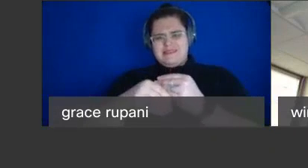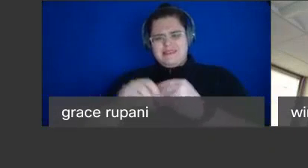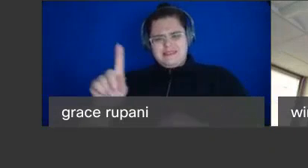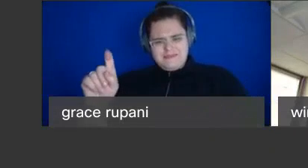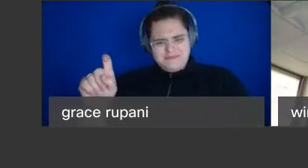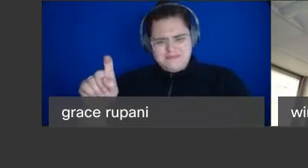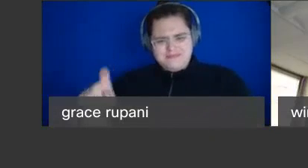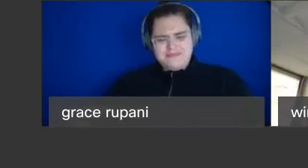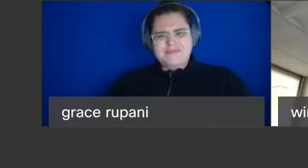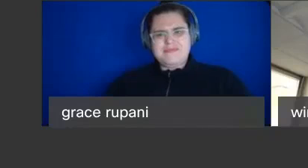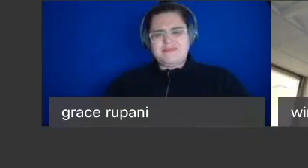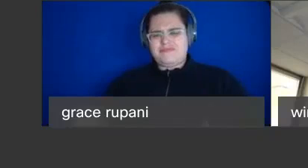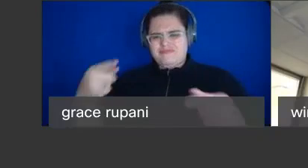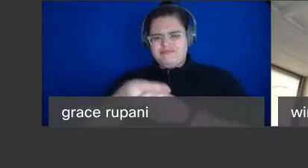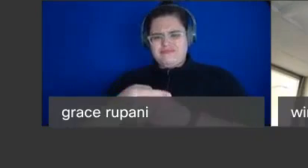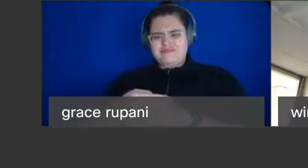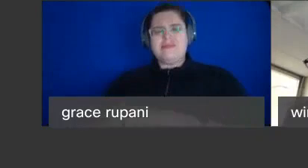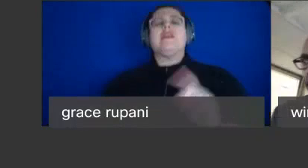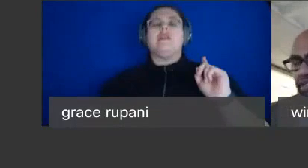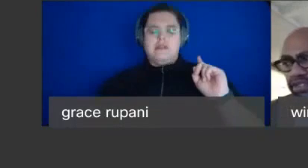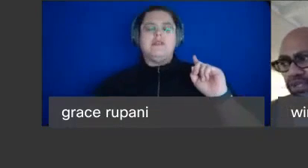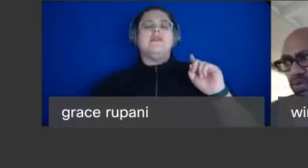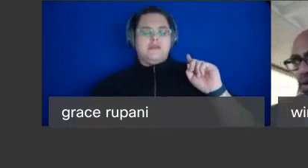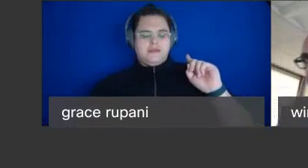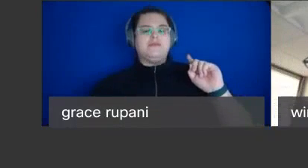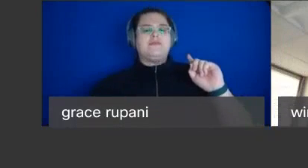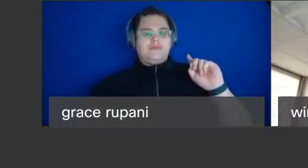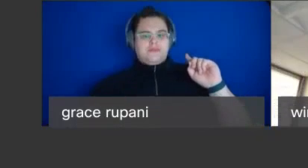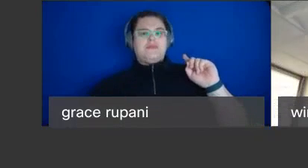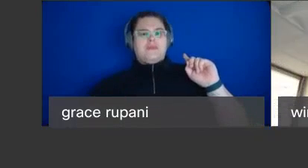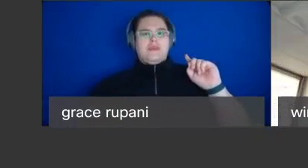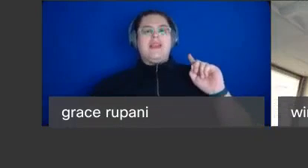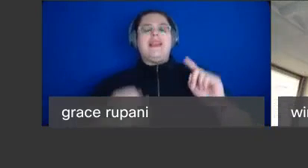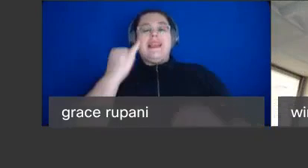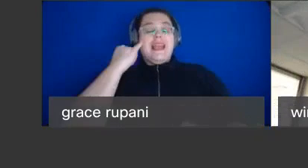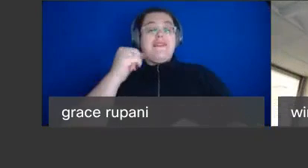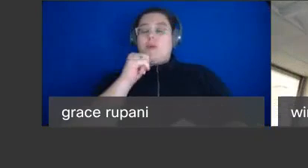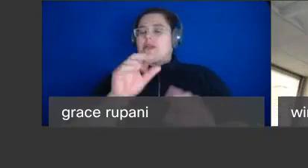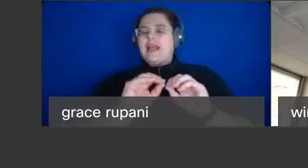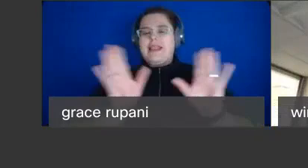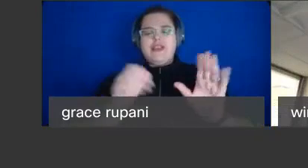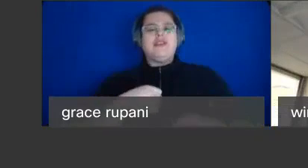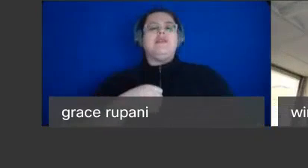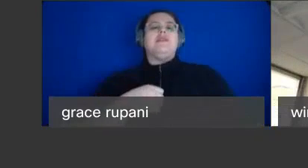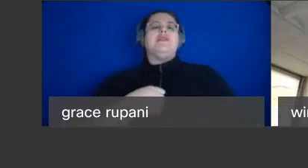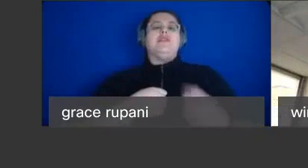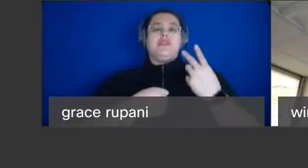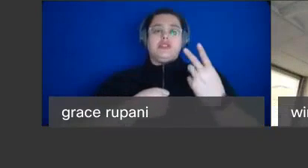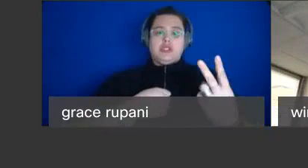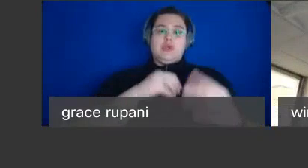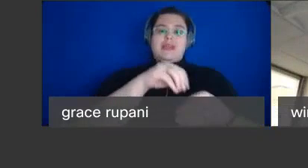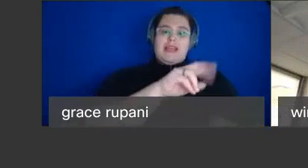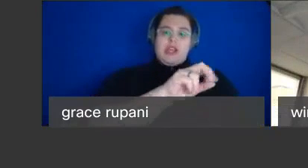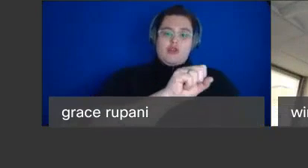Okay, if I was not clear, the 4 new cases, 2 were in ResHab and 2 were in ICF. Thank you